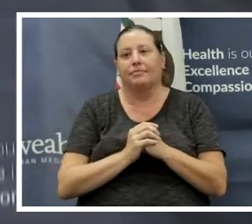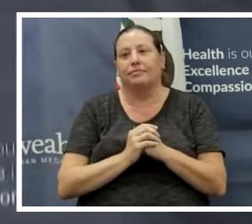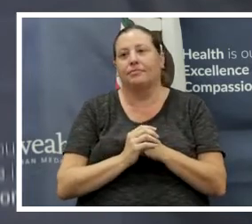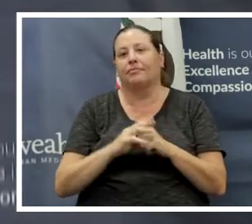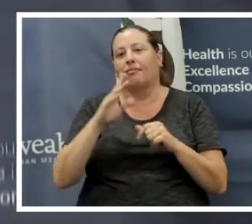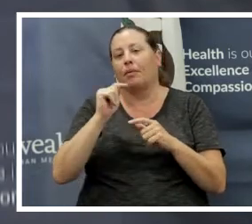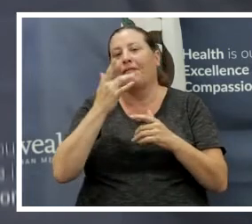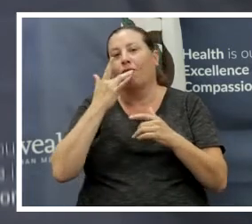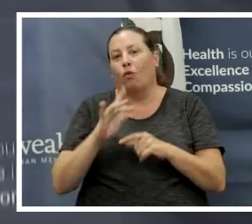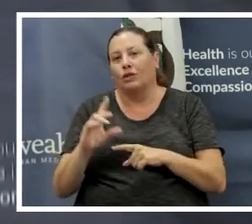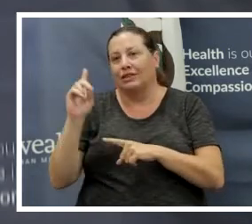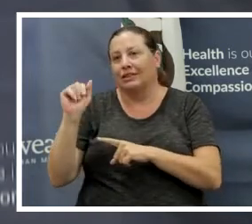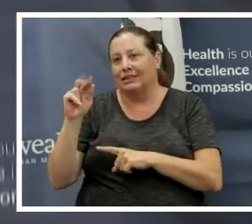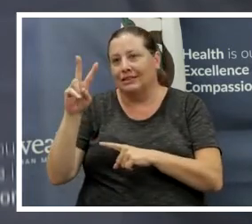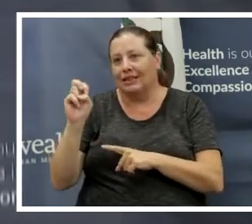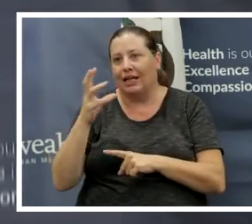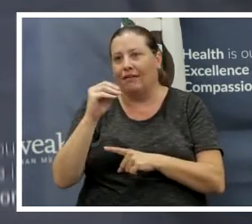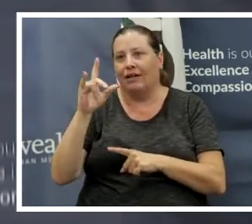and Dave Francis